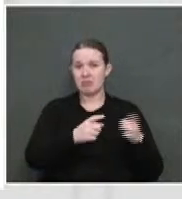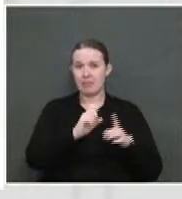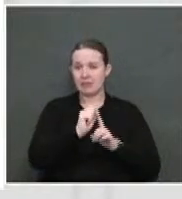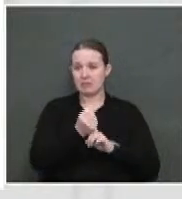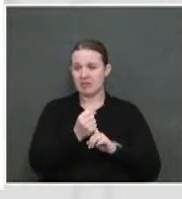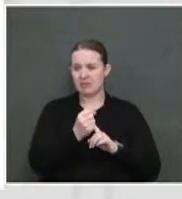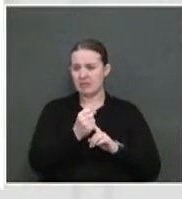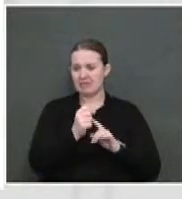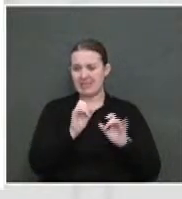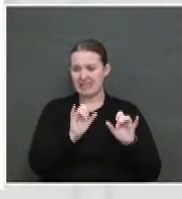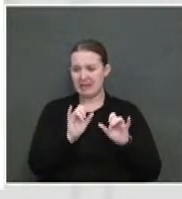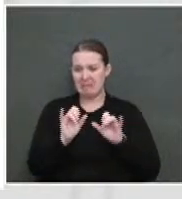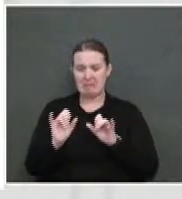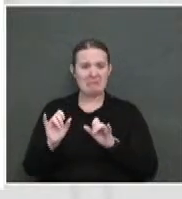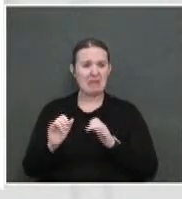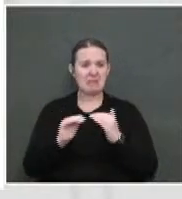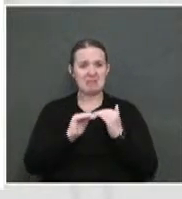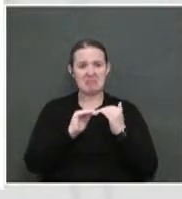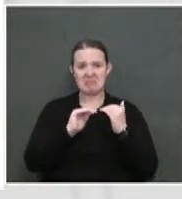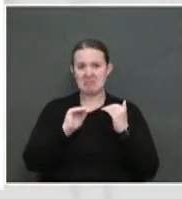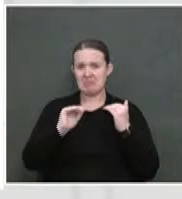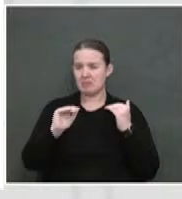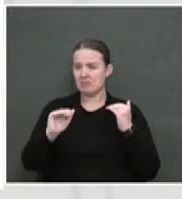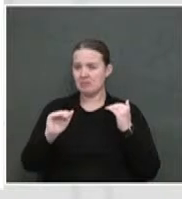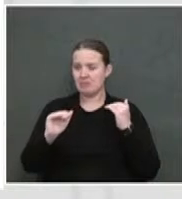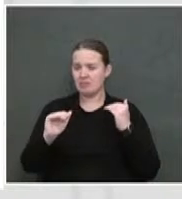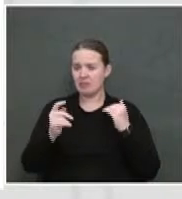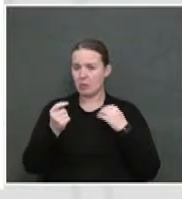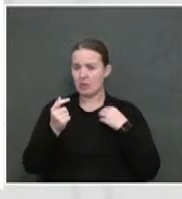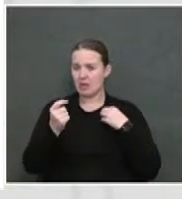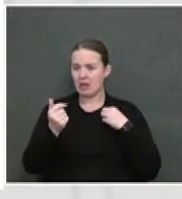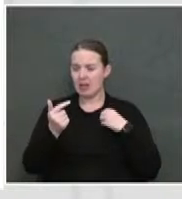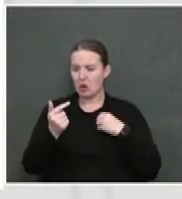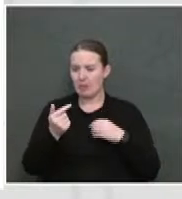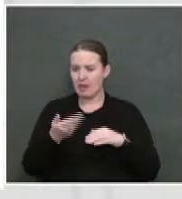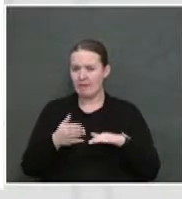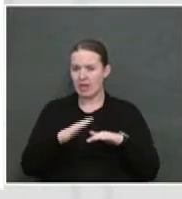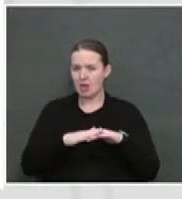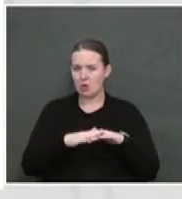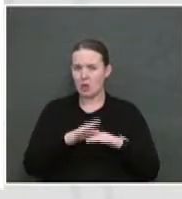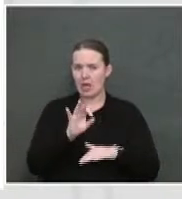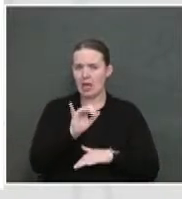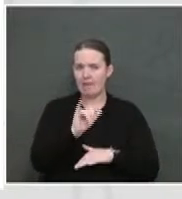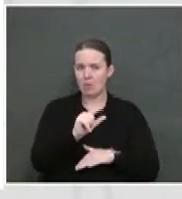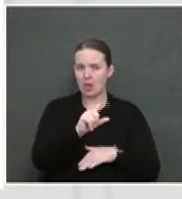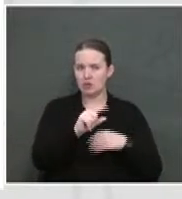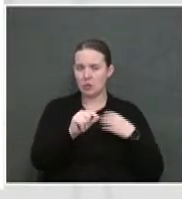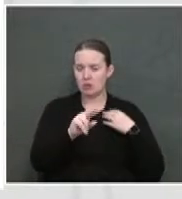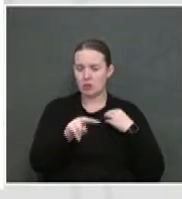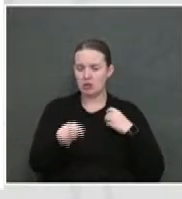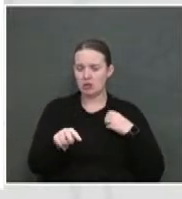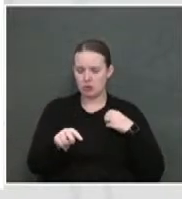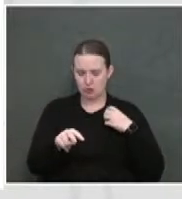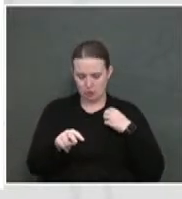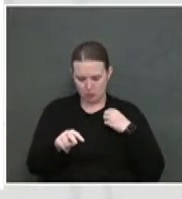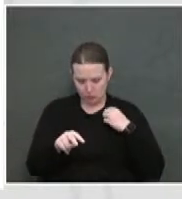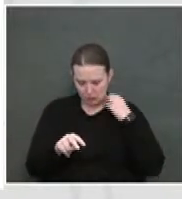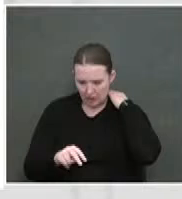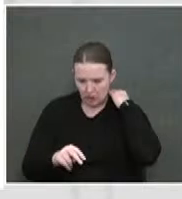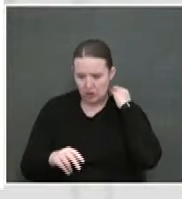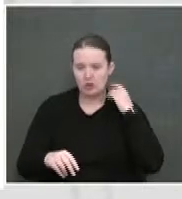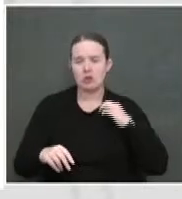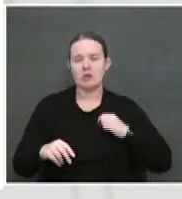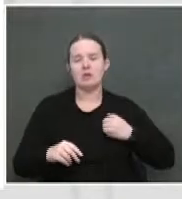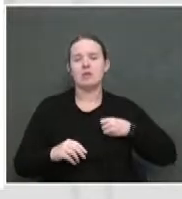Actually, they've remained relatively stable, with a slight increase from fiscal year 22 to fiscal year